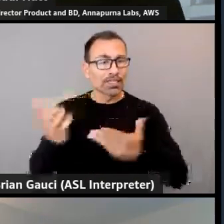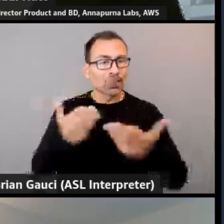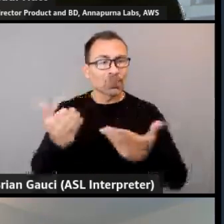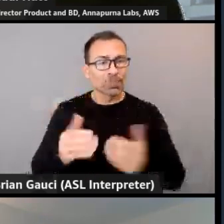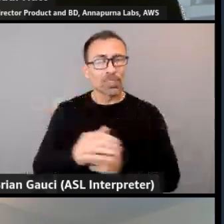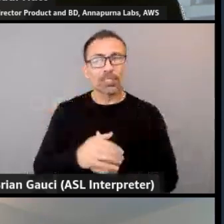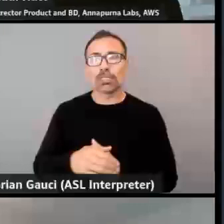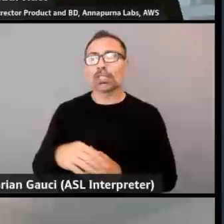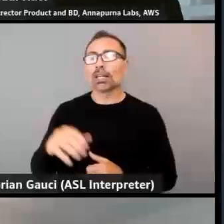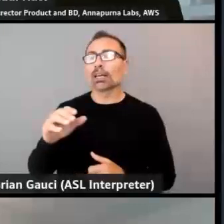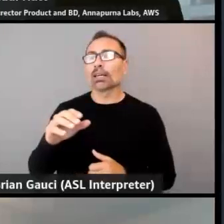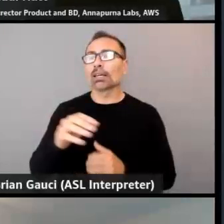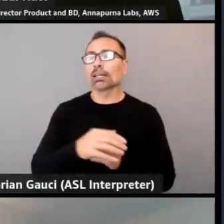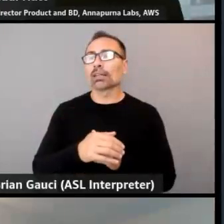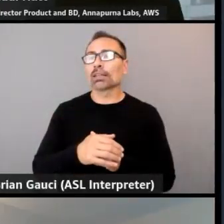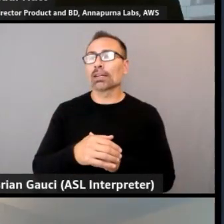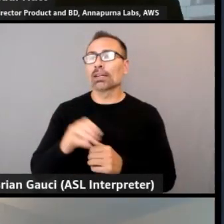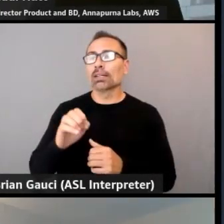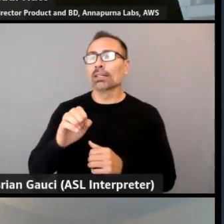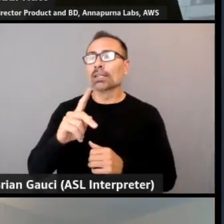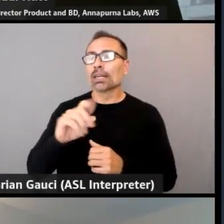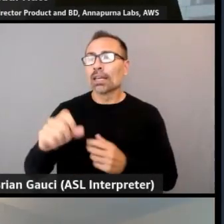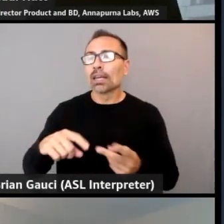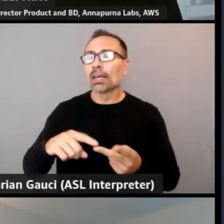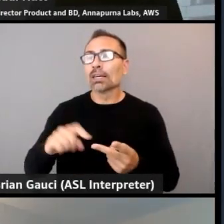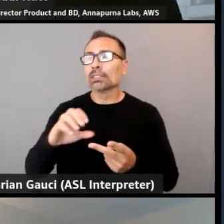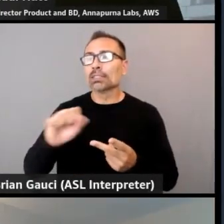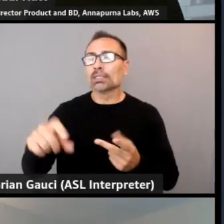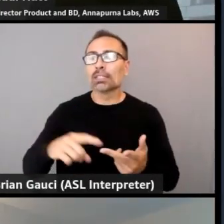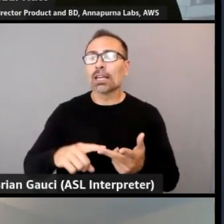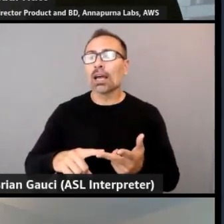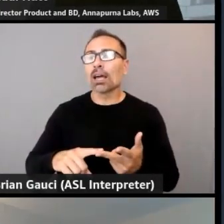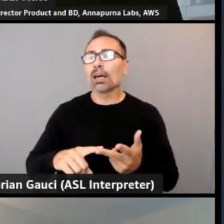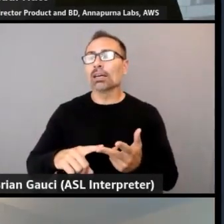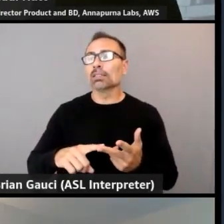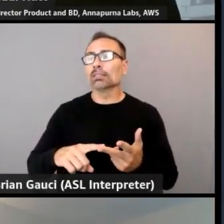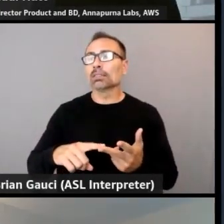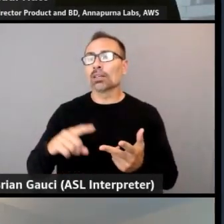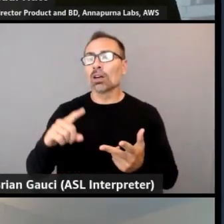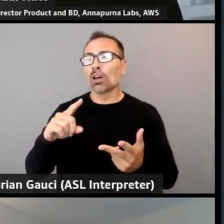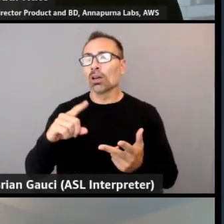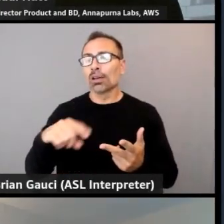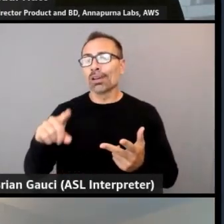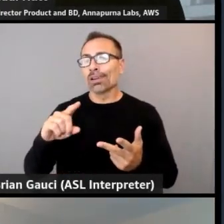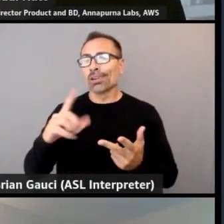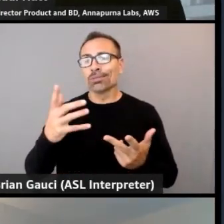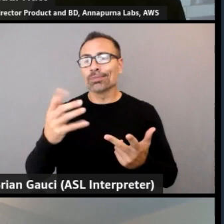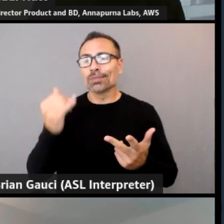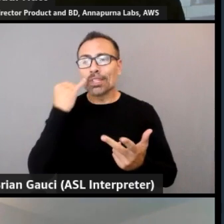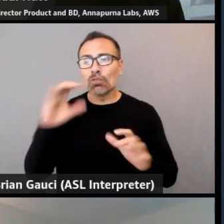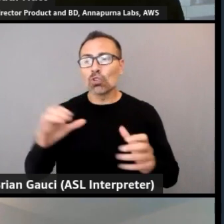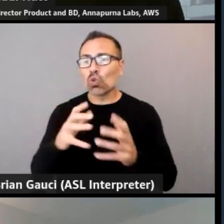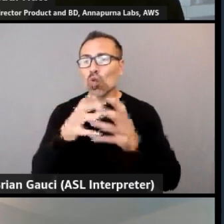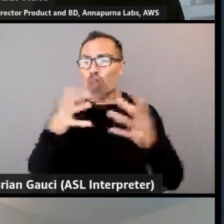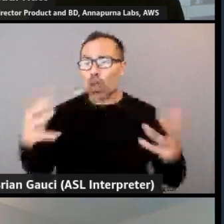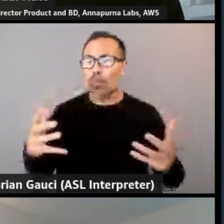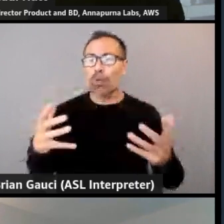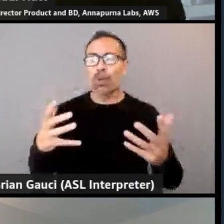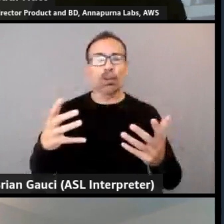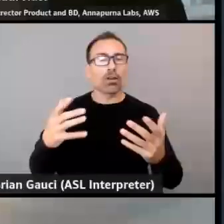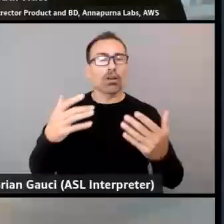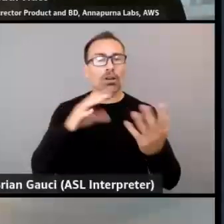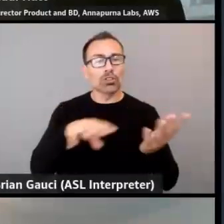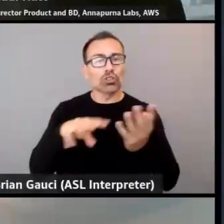It's FSX for Lustre. If you are doing large amounts of data streaming into your training cluster, FSX is the fastest